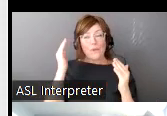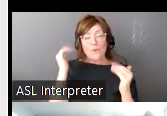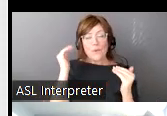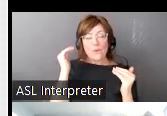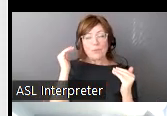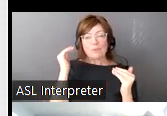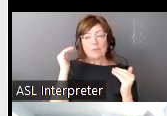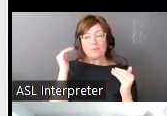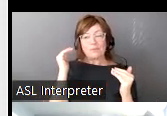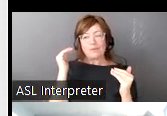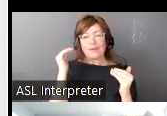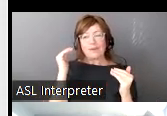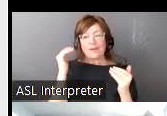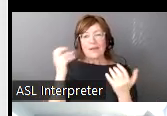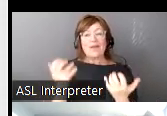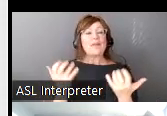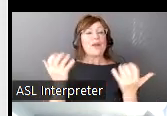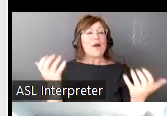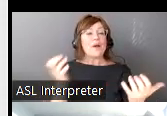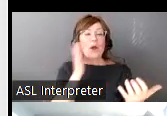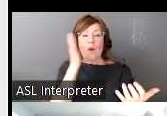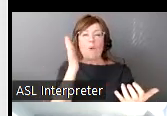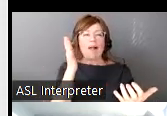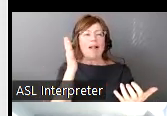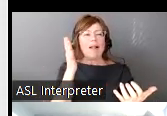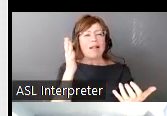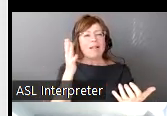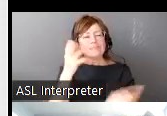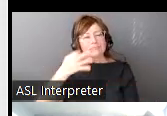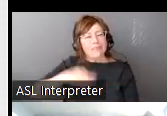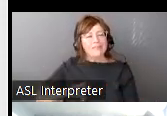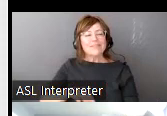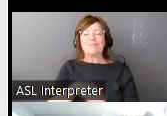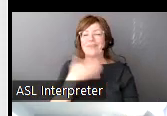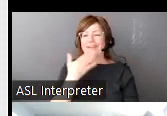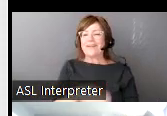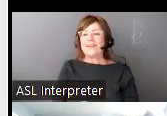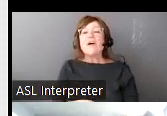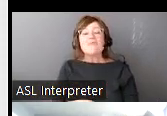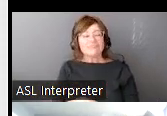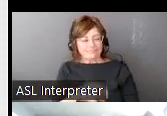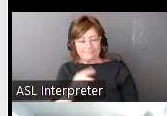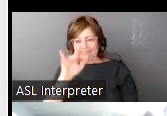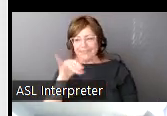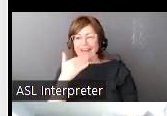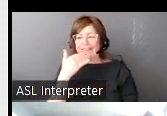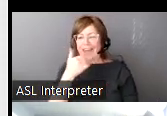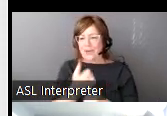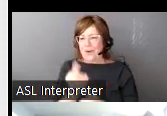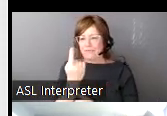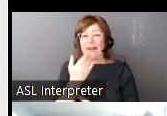know, the audience will have something to take away today. Thank you. I'm sure they did. Thank you, everybody.